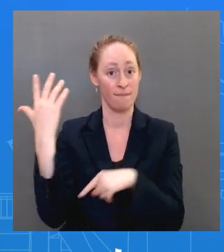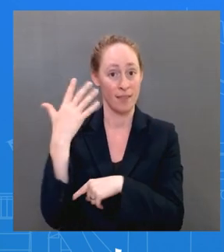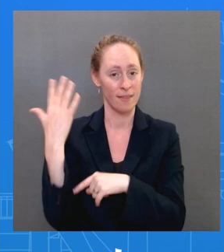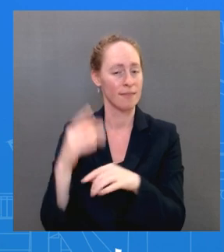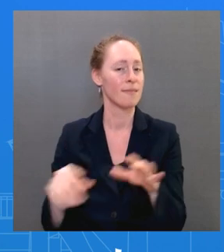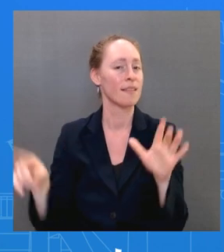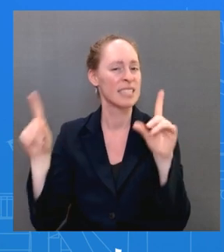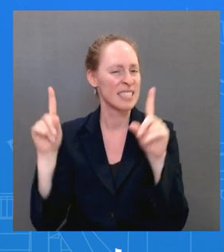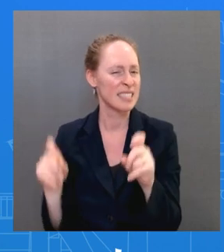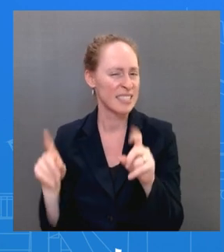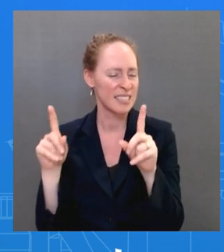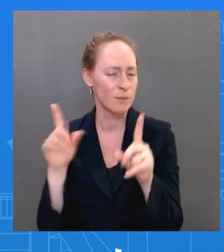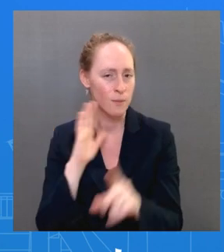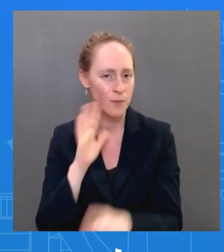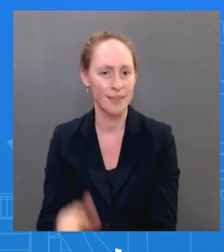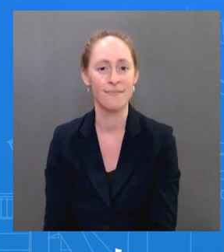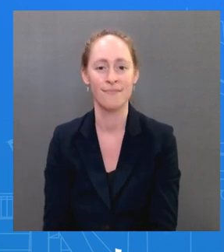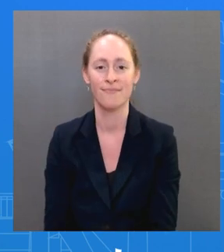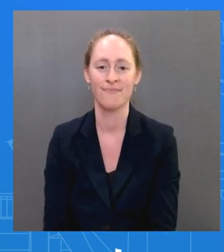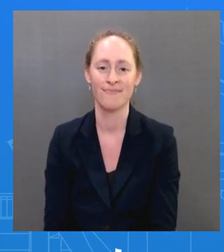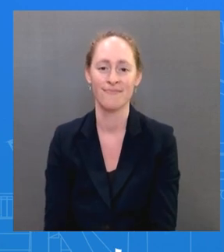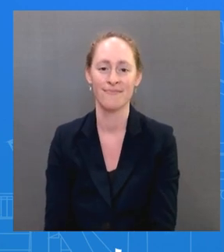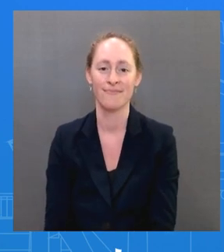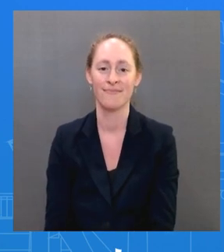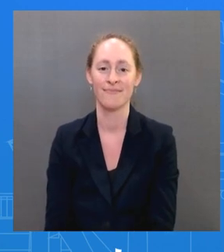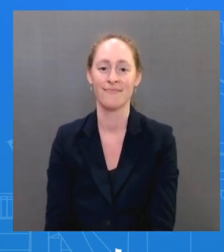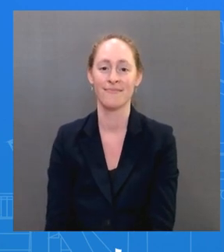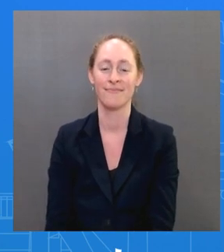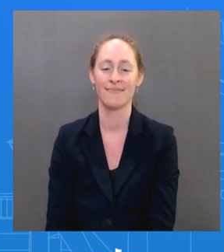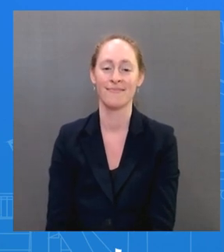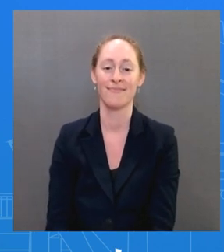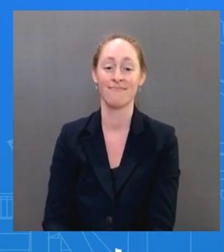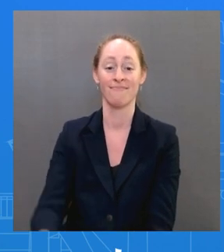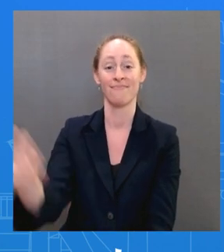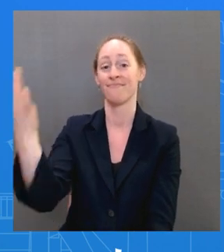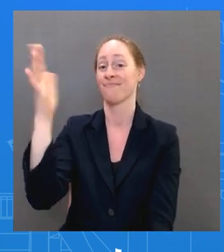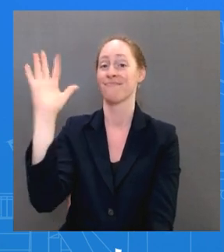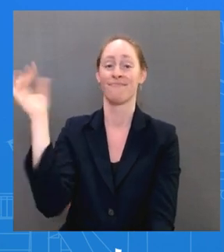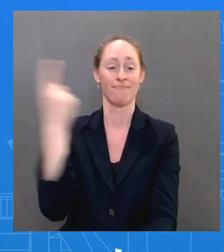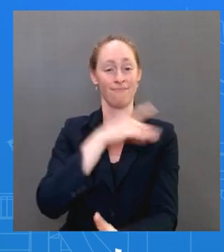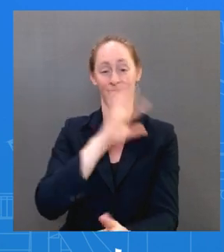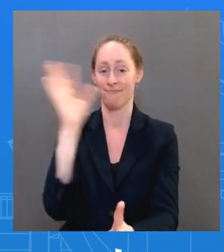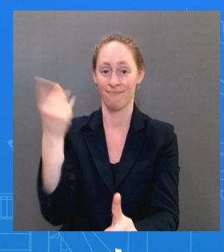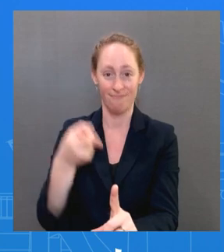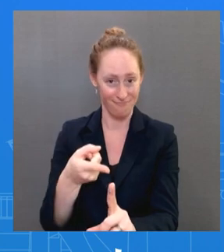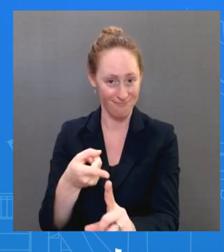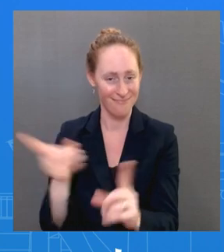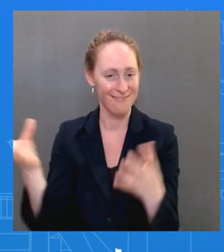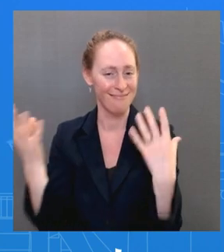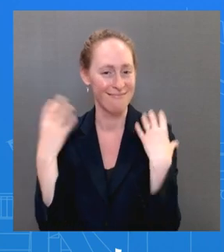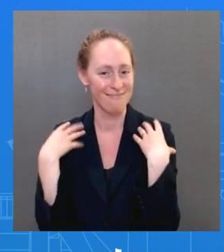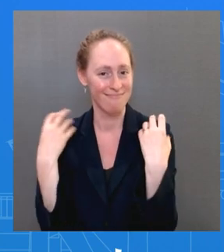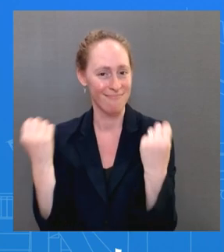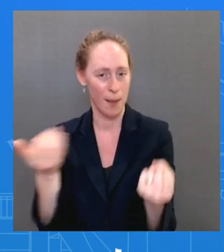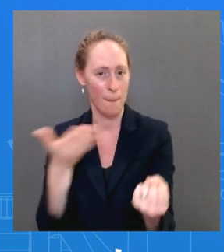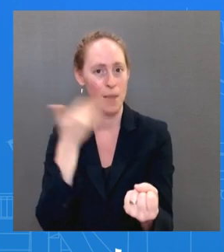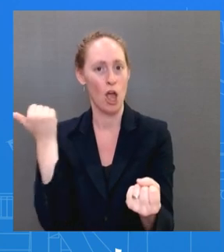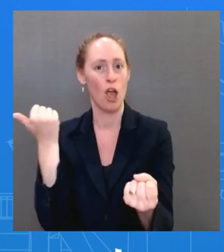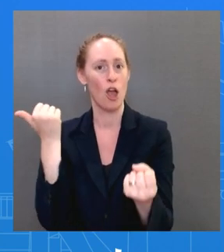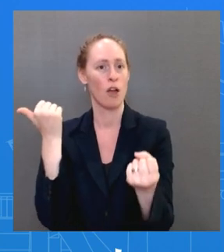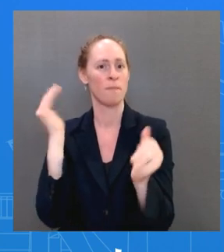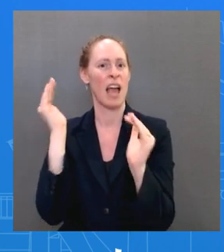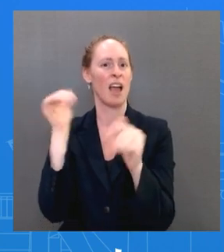picture point here is the president's doing better today than he was yesterday. And yesterday he had mild symptoms. Today he's feeling even a little bit better. He's doing